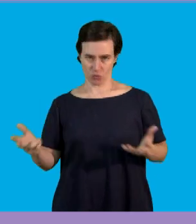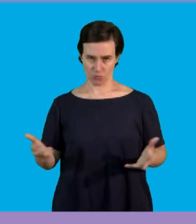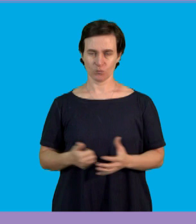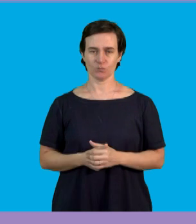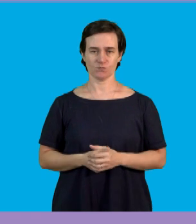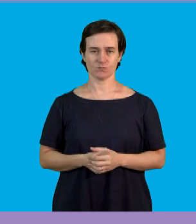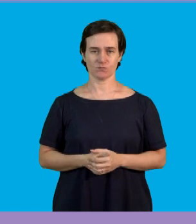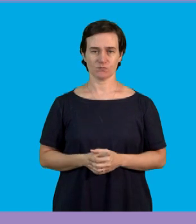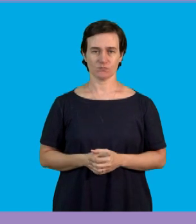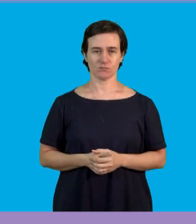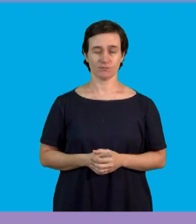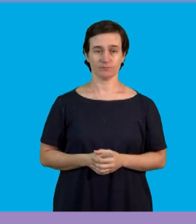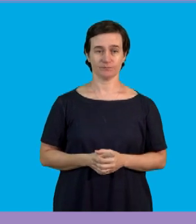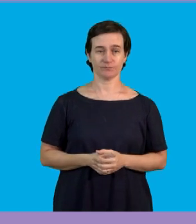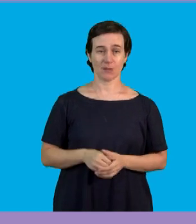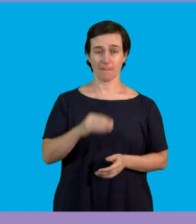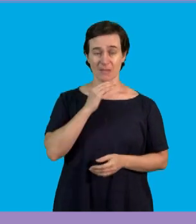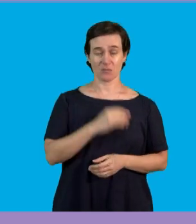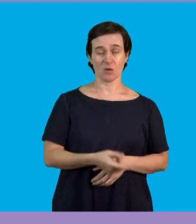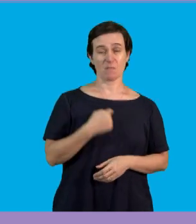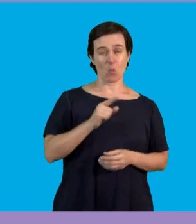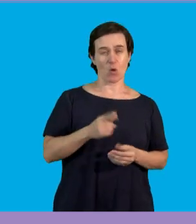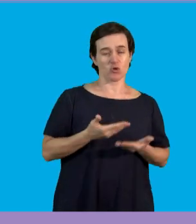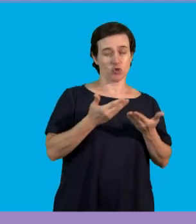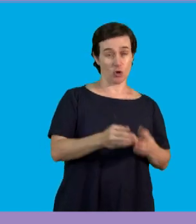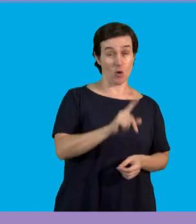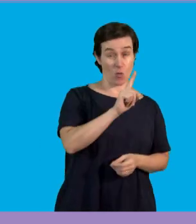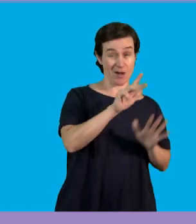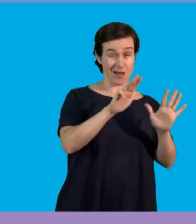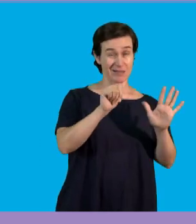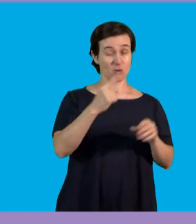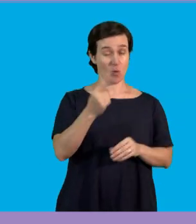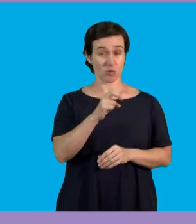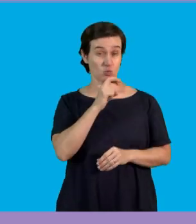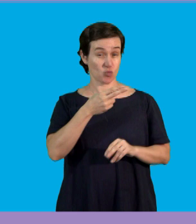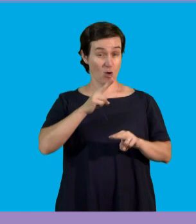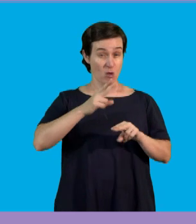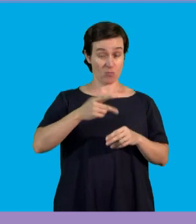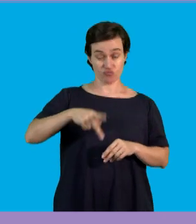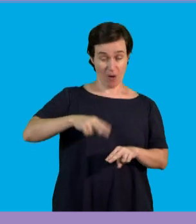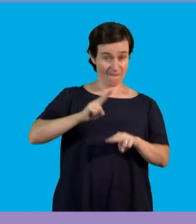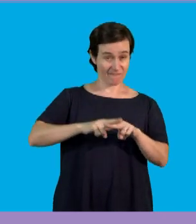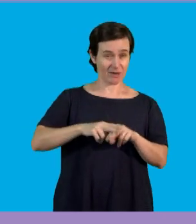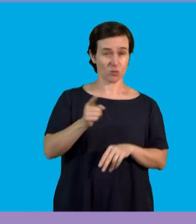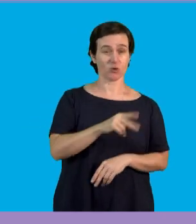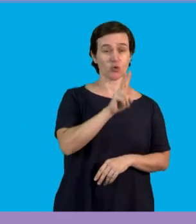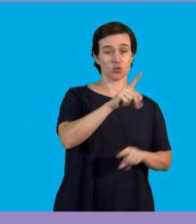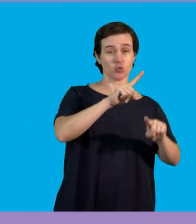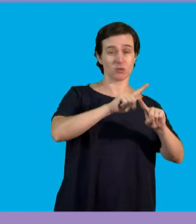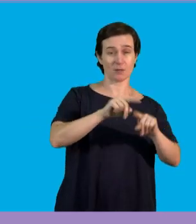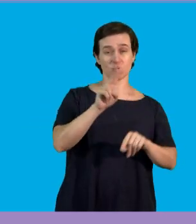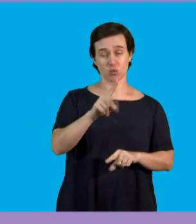7, right? And if I am representing 196 as my prime factors, this will be 2 multiplied by